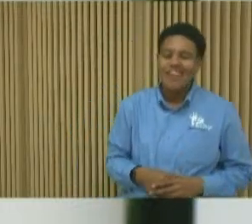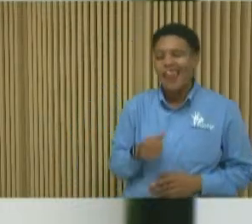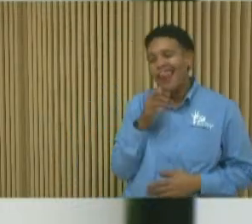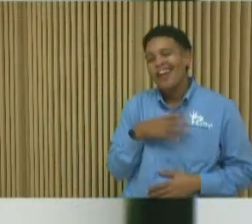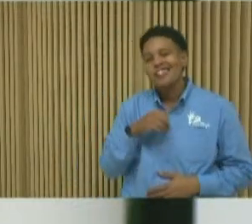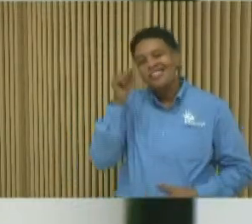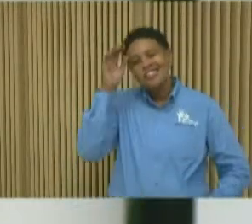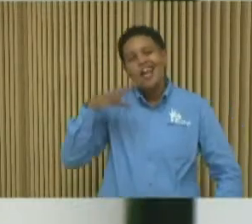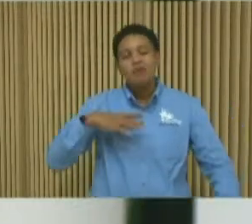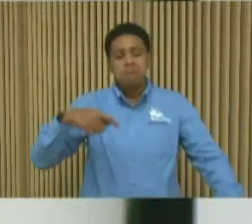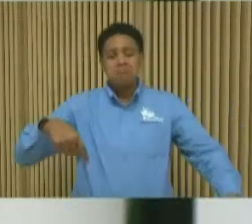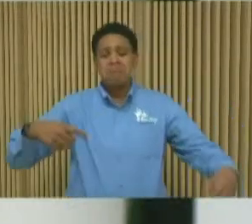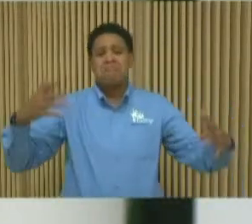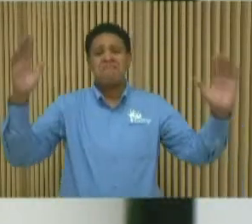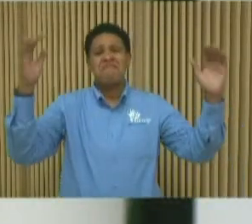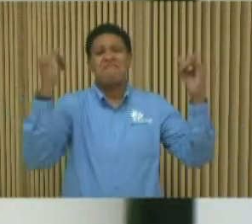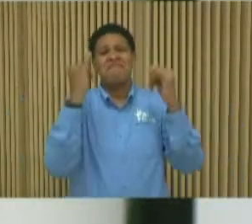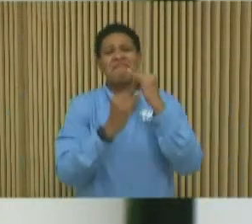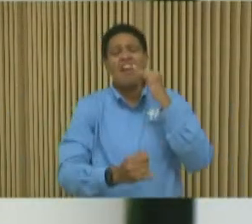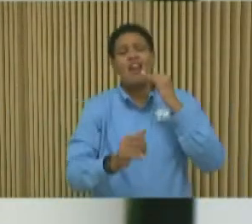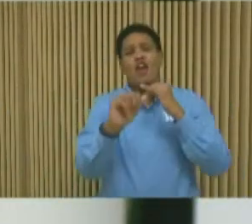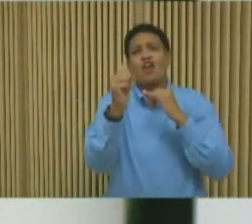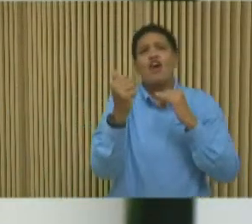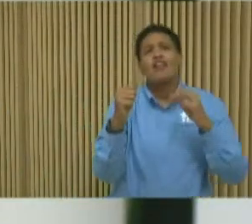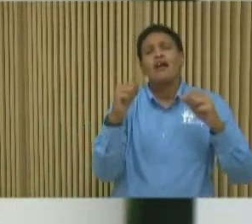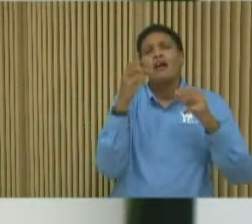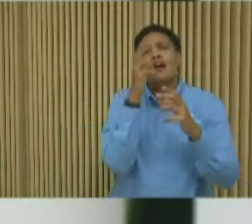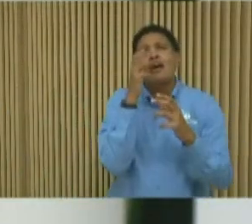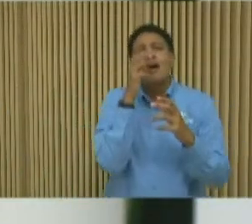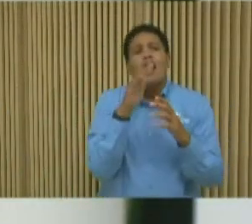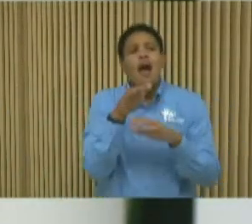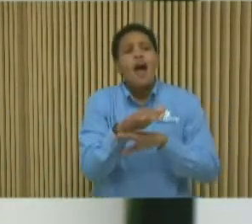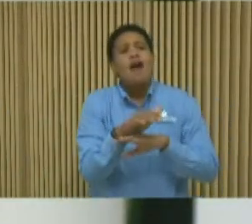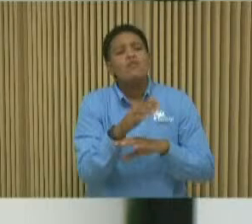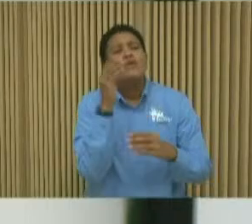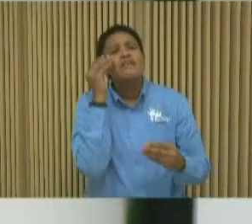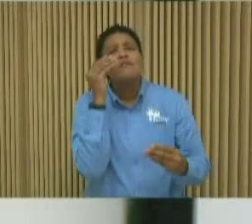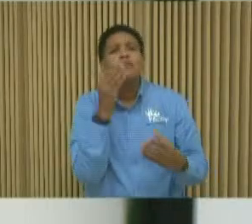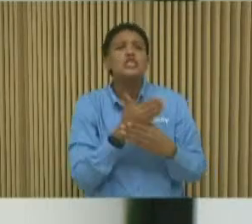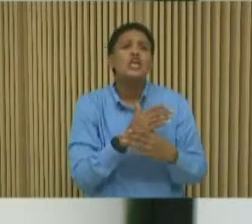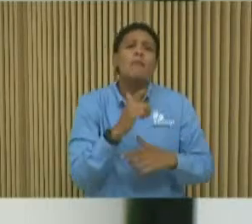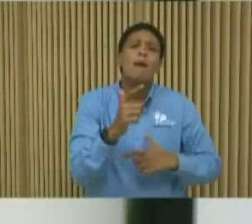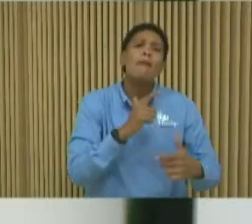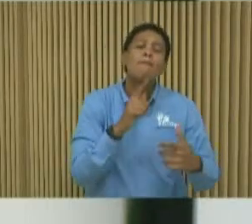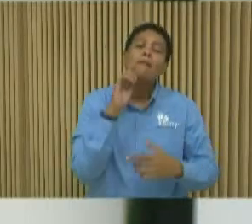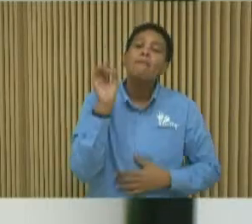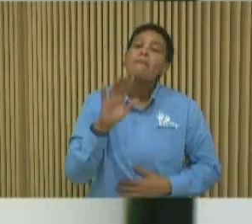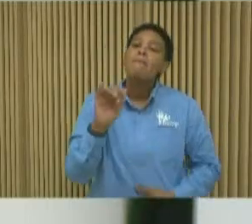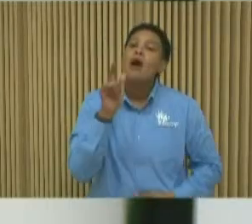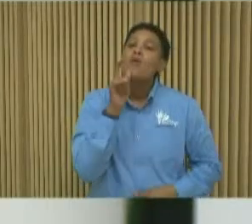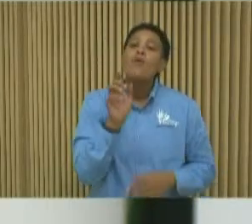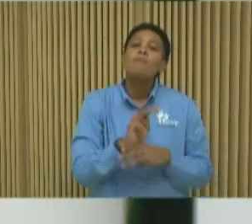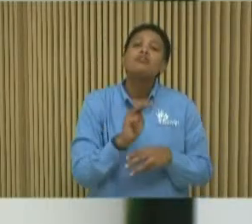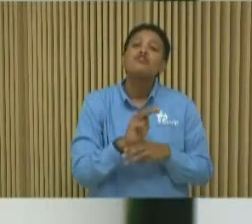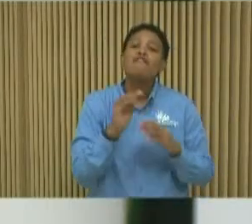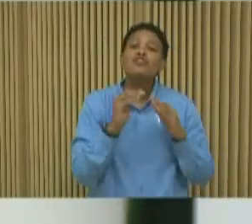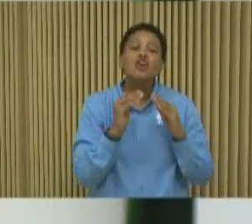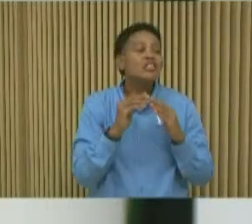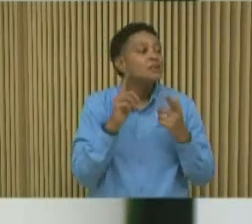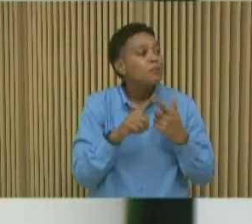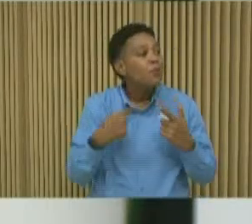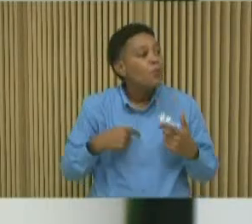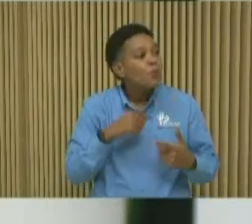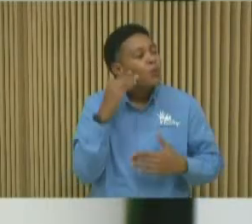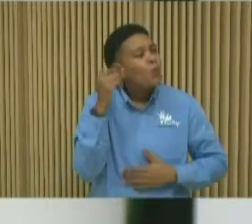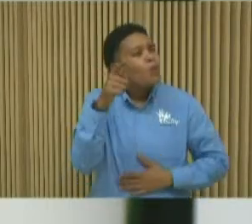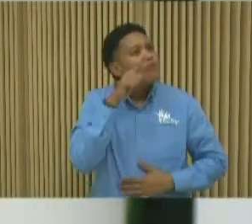gentlemen, we have come to the end of another engaging afternoon of information sharing brought to you by the Minister of Justice, and we hope